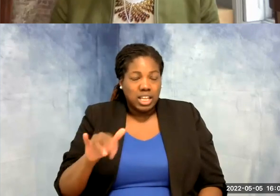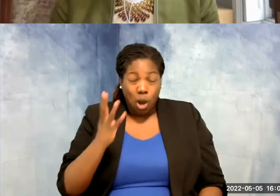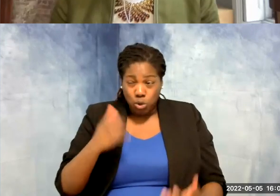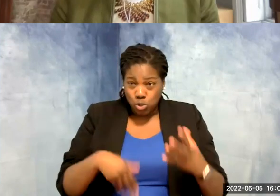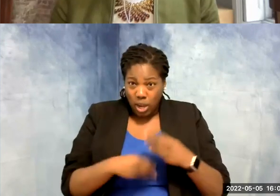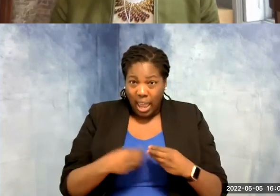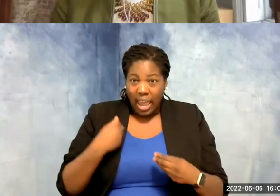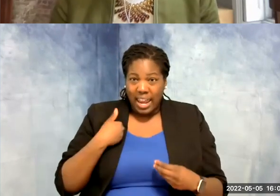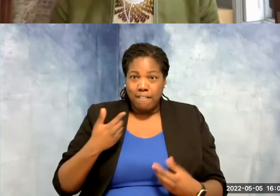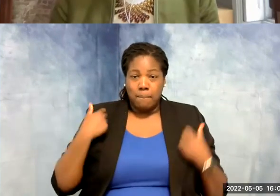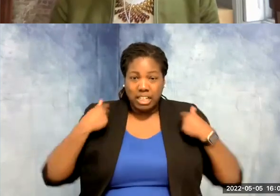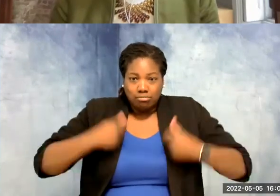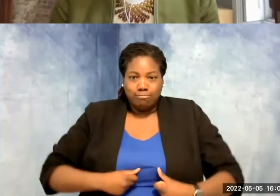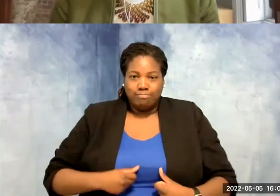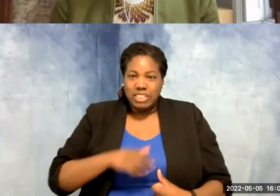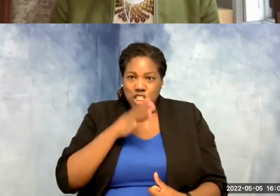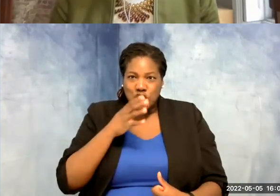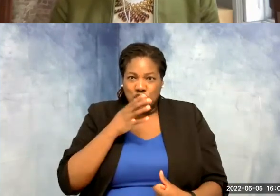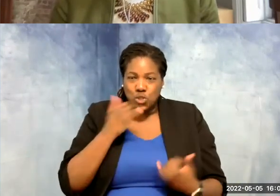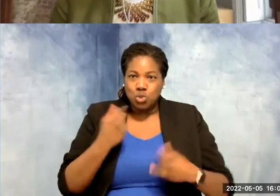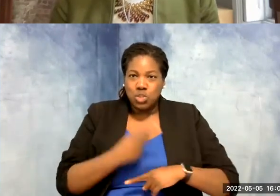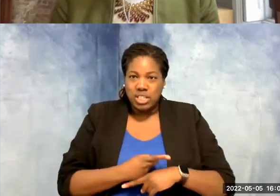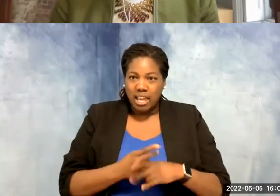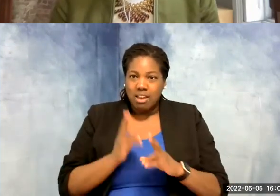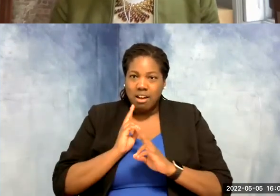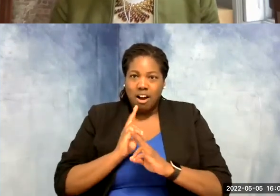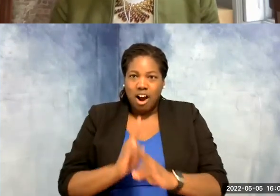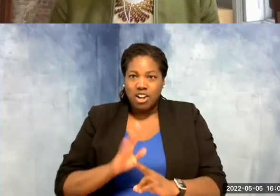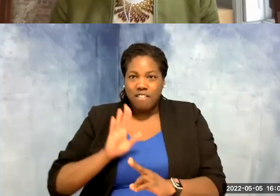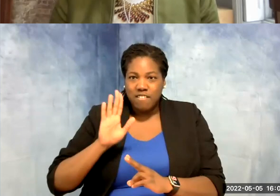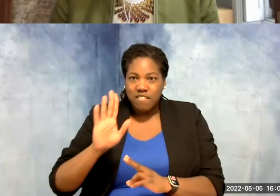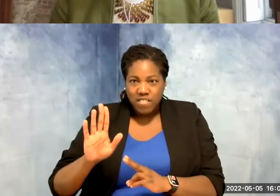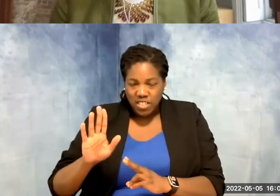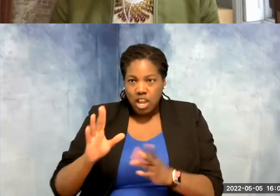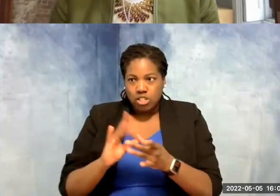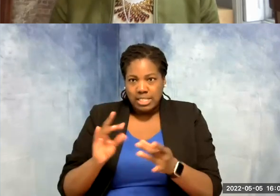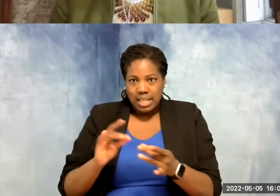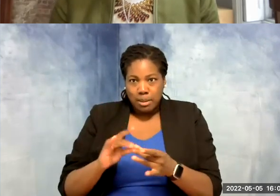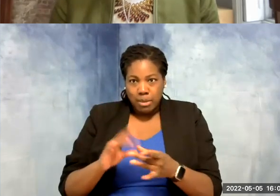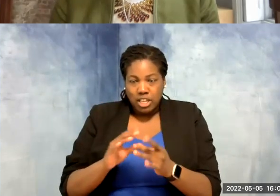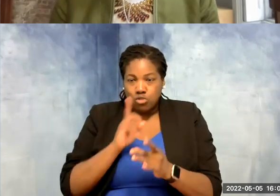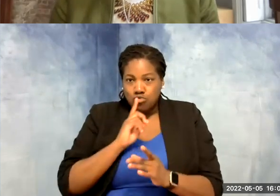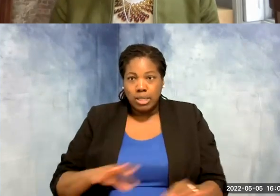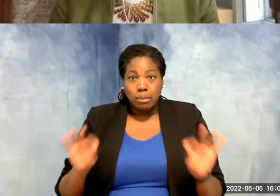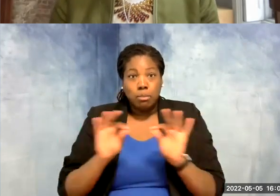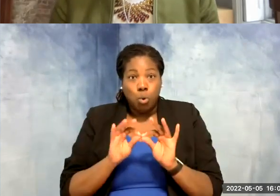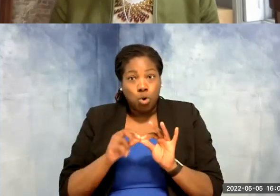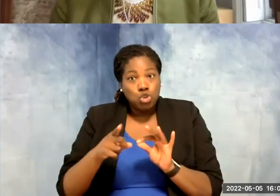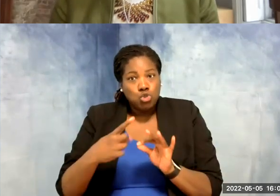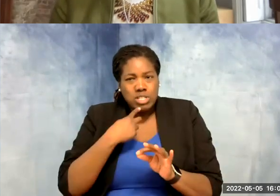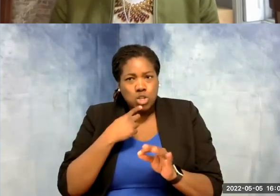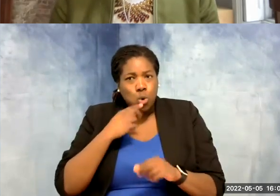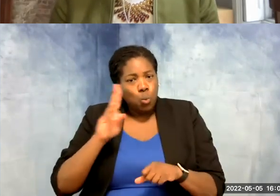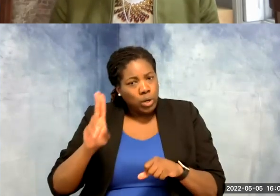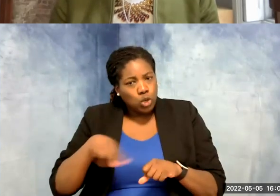fact that I'm wearing my Levi's jean jacket today in honor of their great statement. So important that, as you say, we